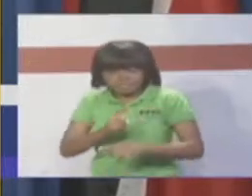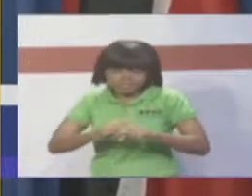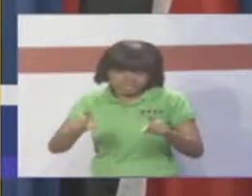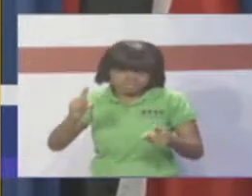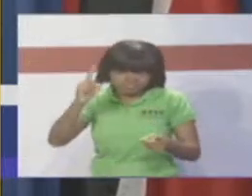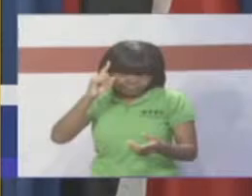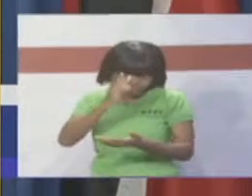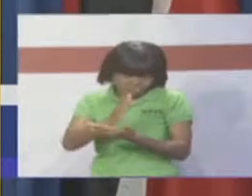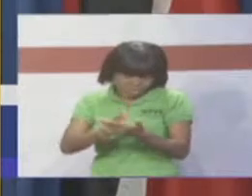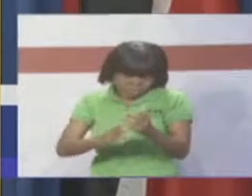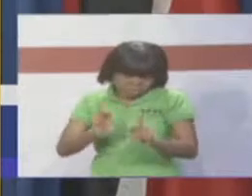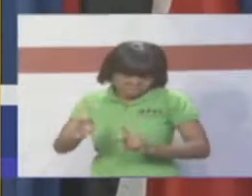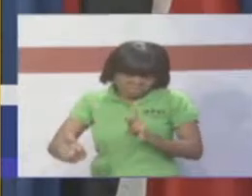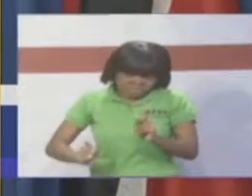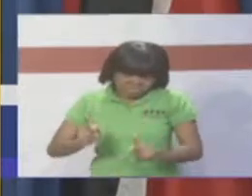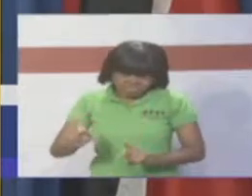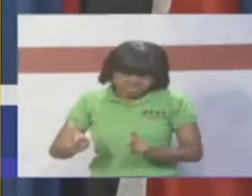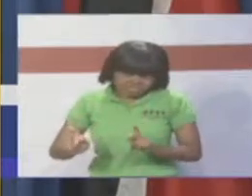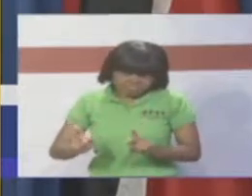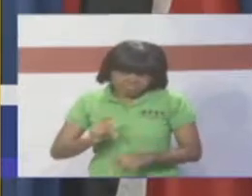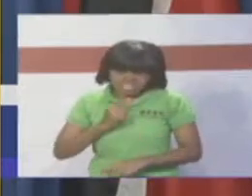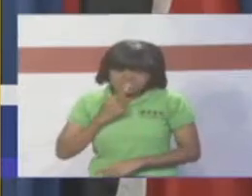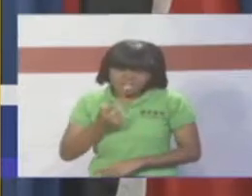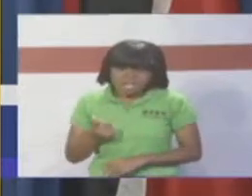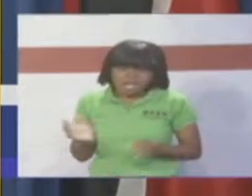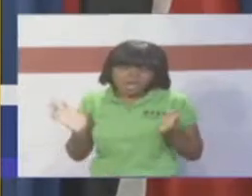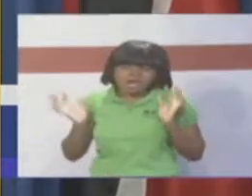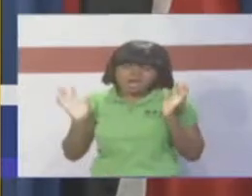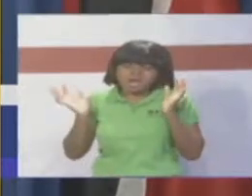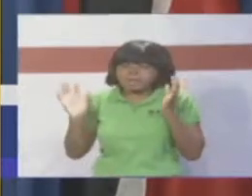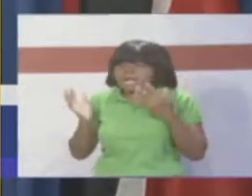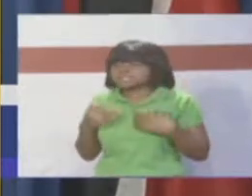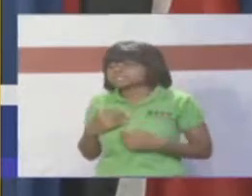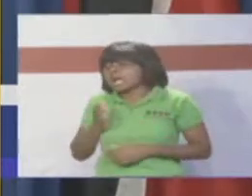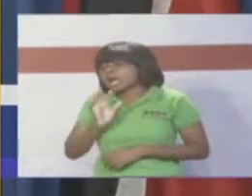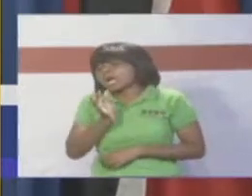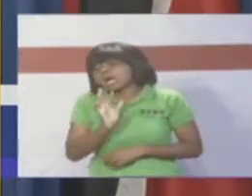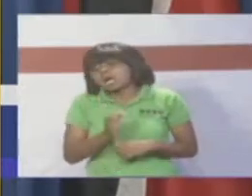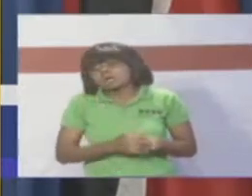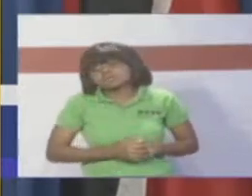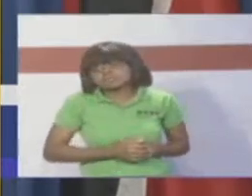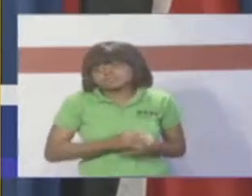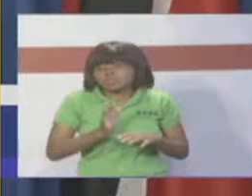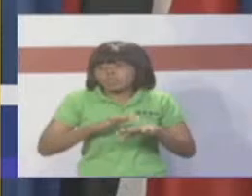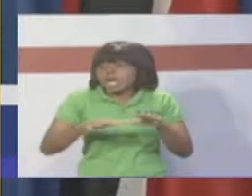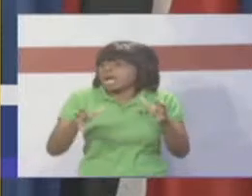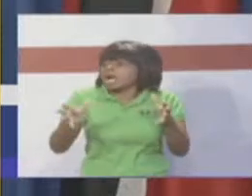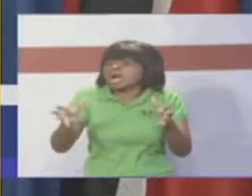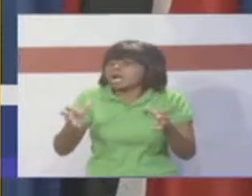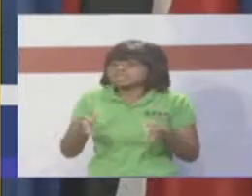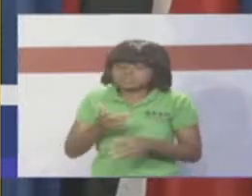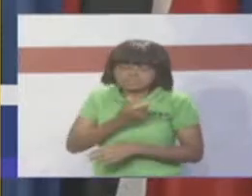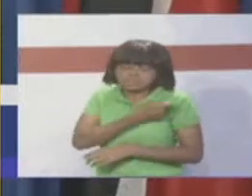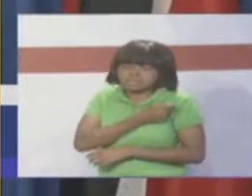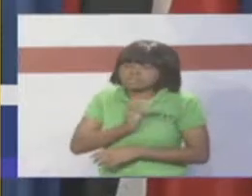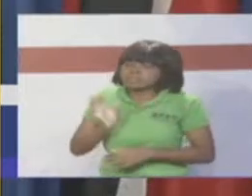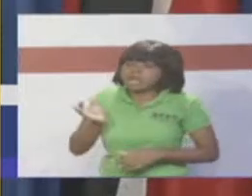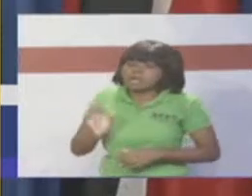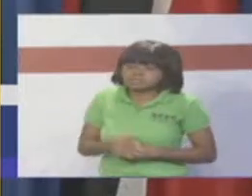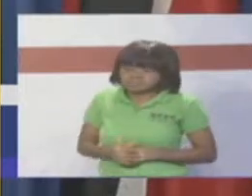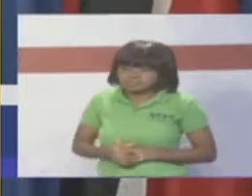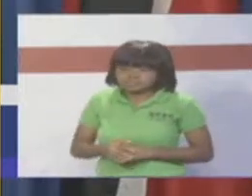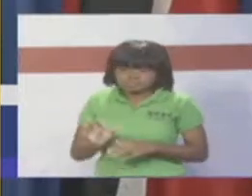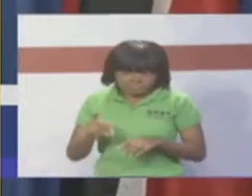want to remind you all of the behavior of the population in March of this year, when vaccines